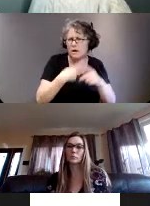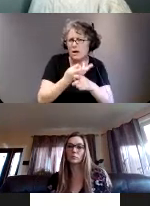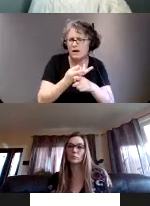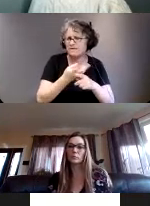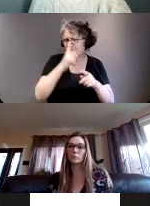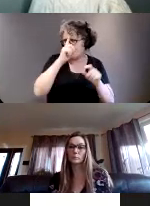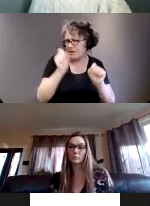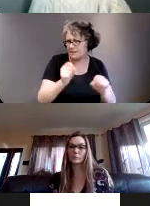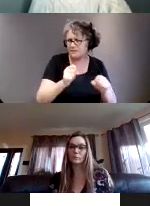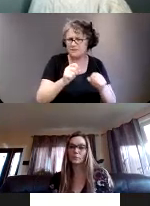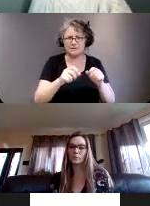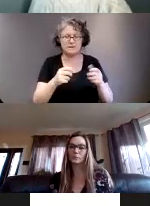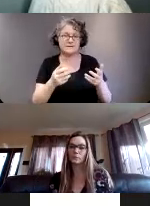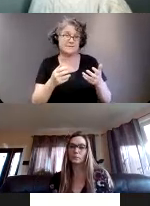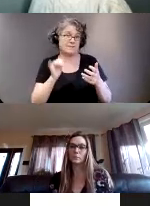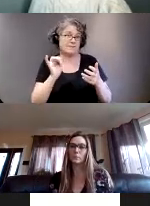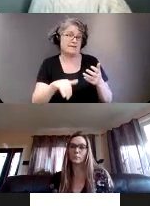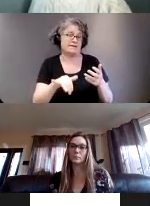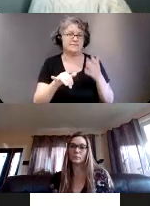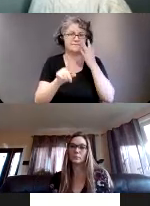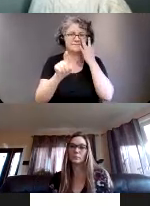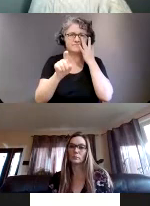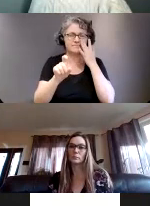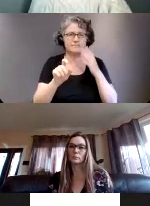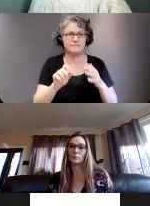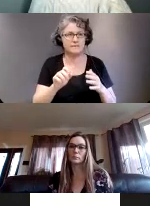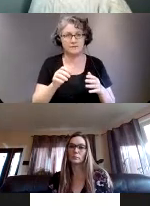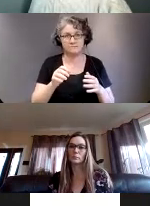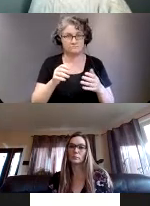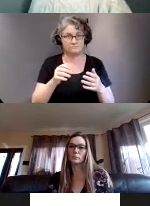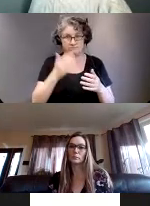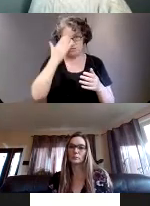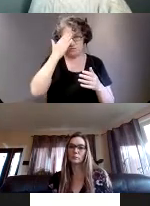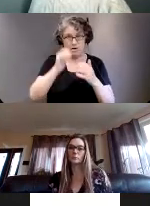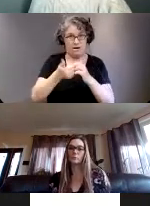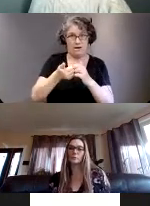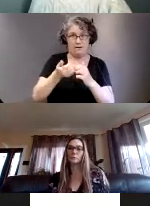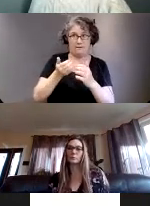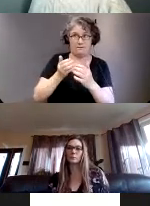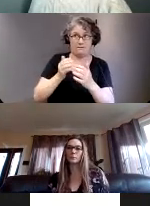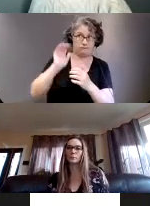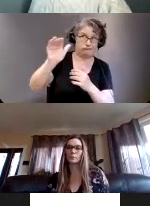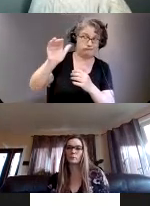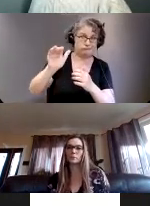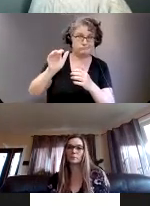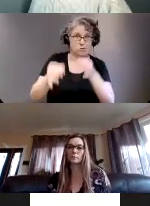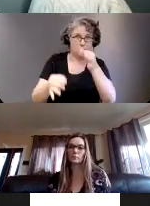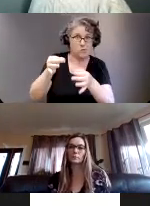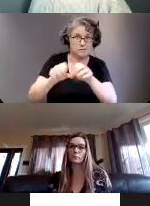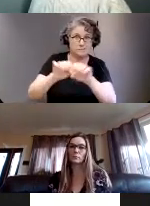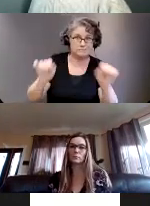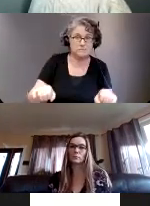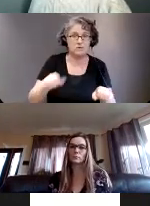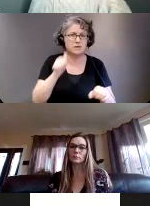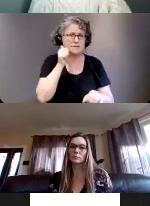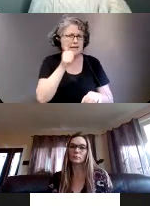about the capacity in relation to having court processes or day-to-day pieces? So